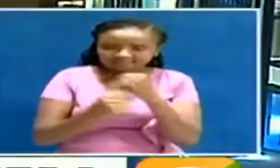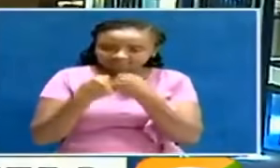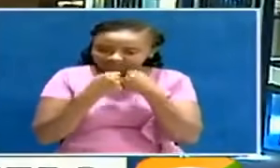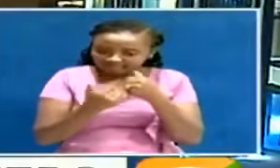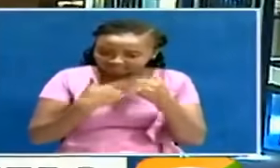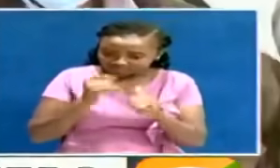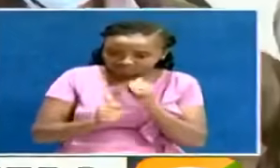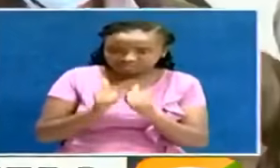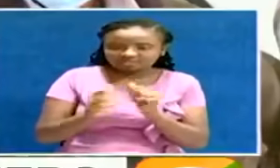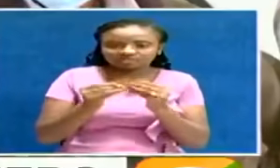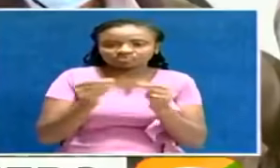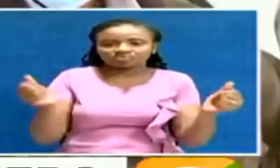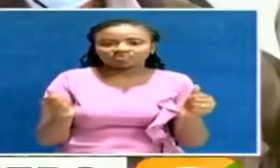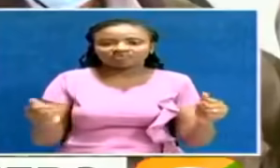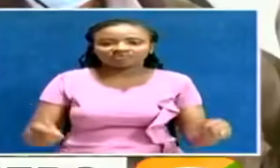time.